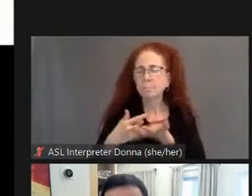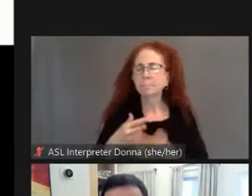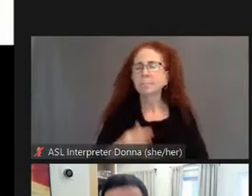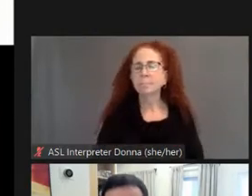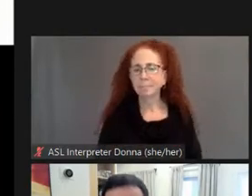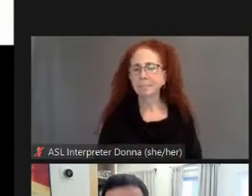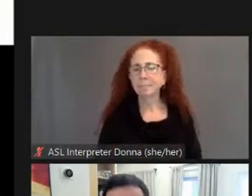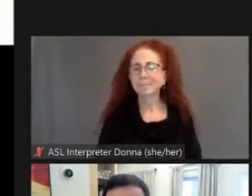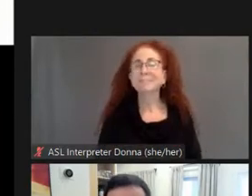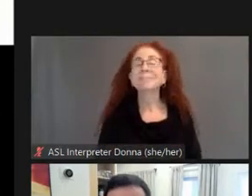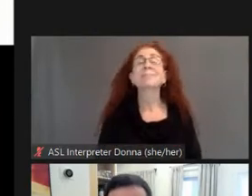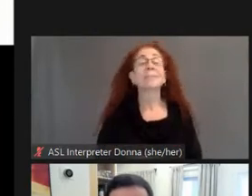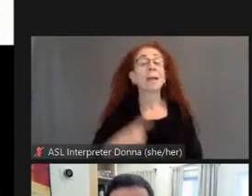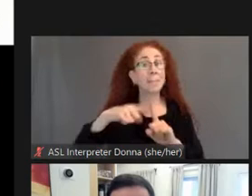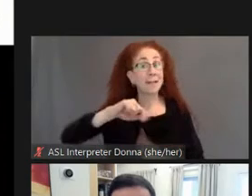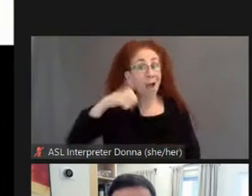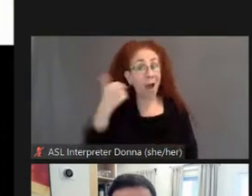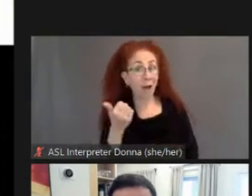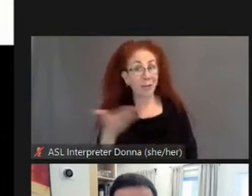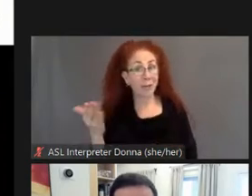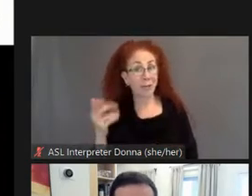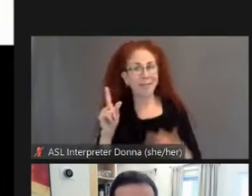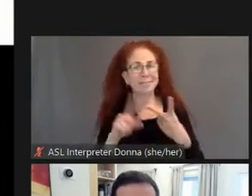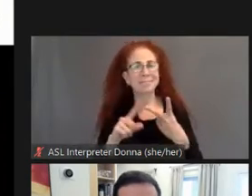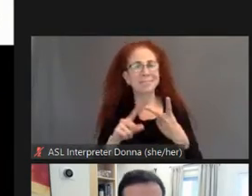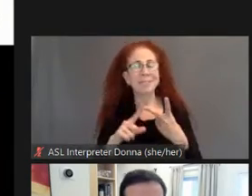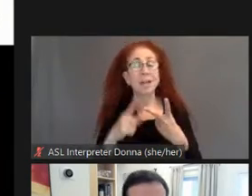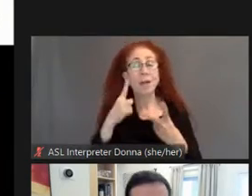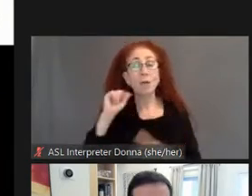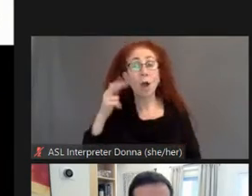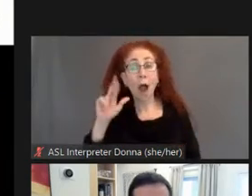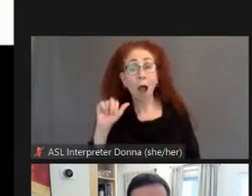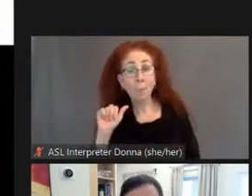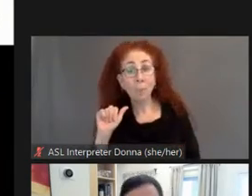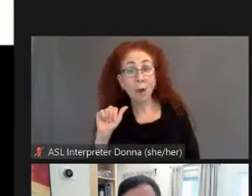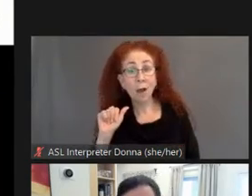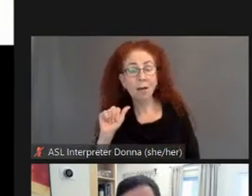there's also another element to audio describing opera that I